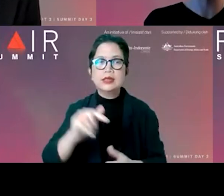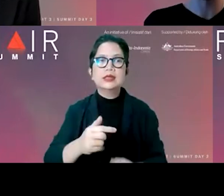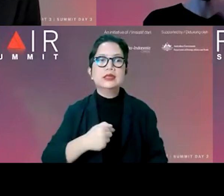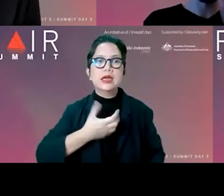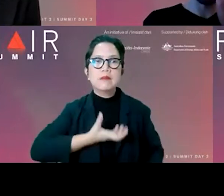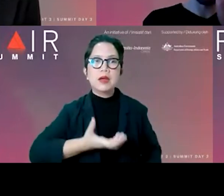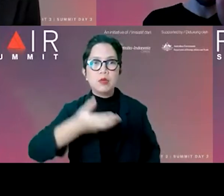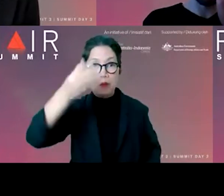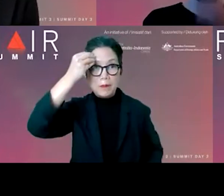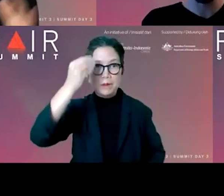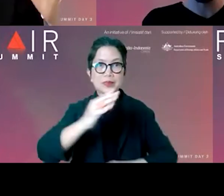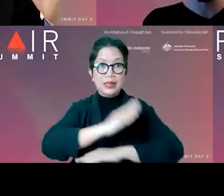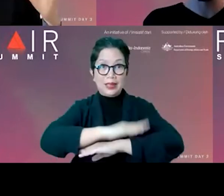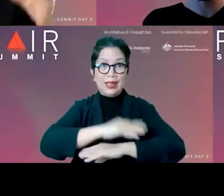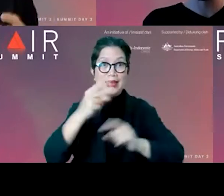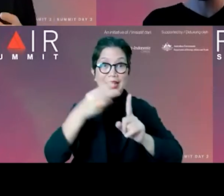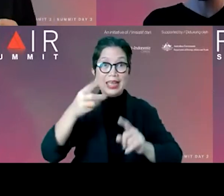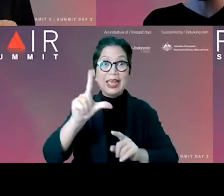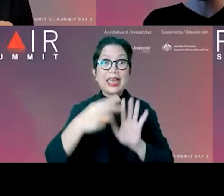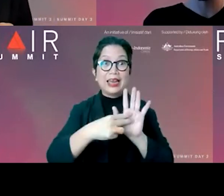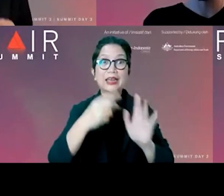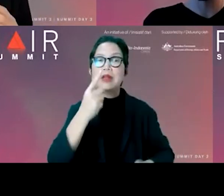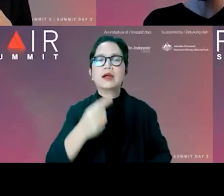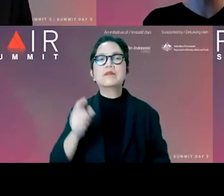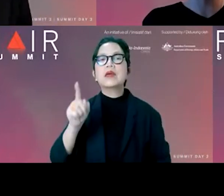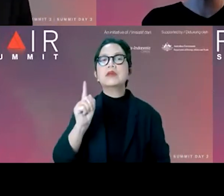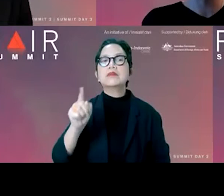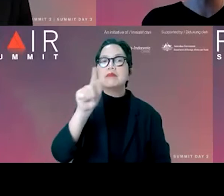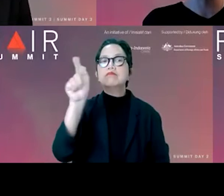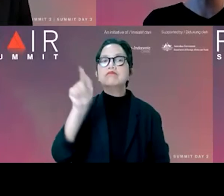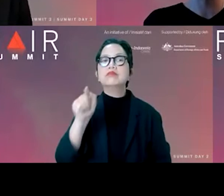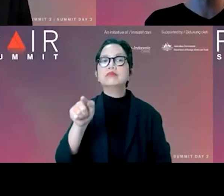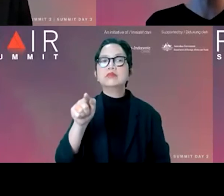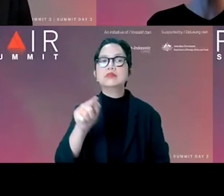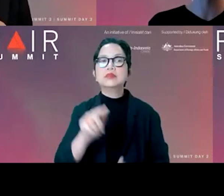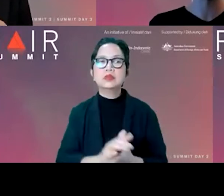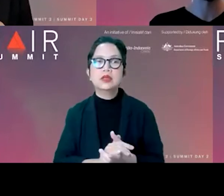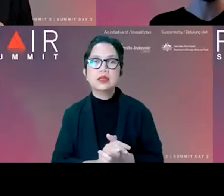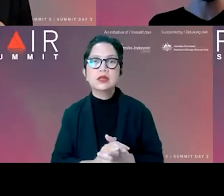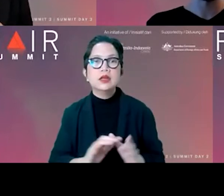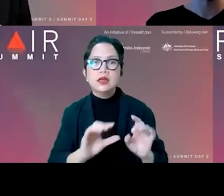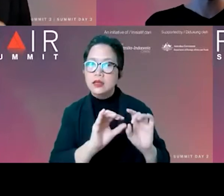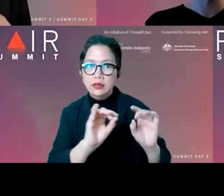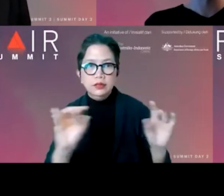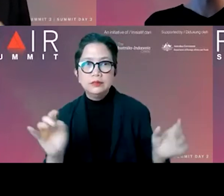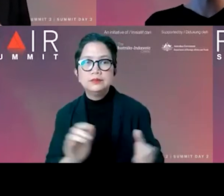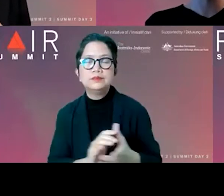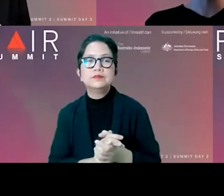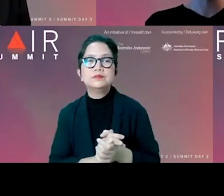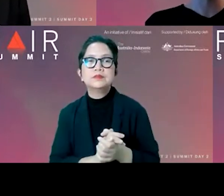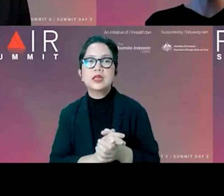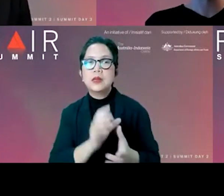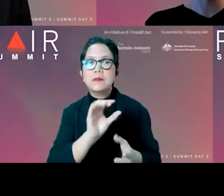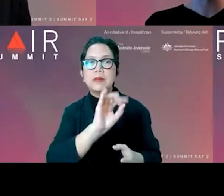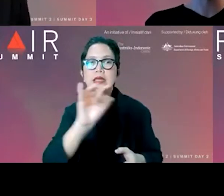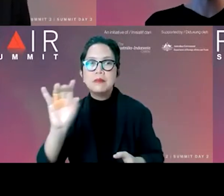why you've brought together a lot of disciplines to do this. Is that one of the reasons why you think this is a reasonably tight